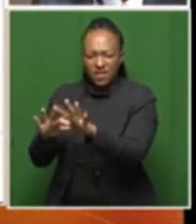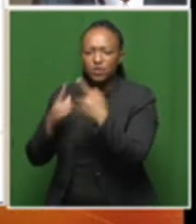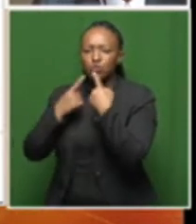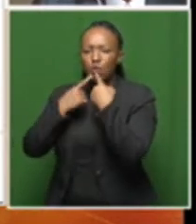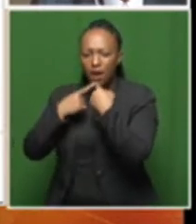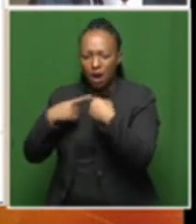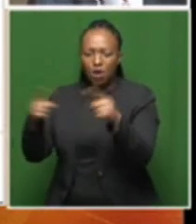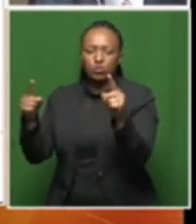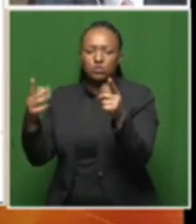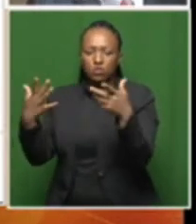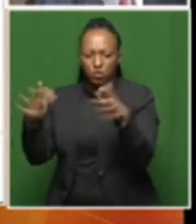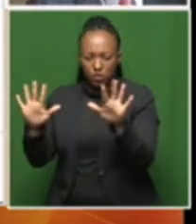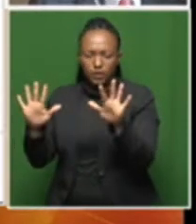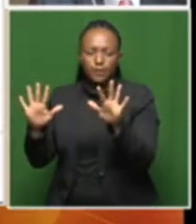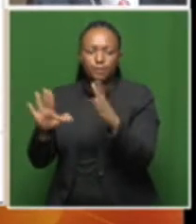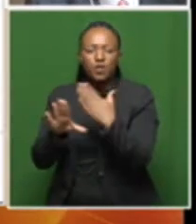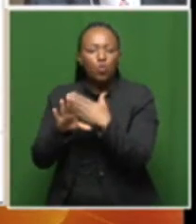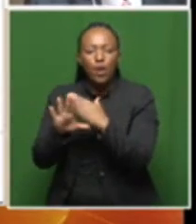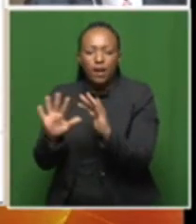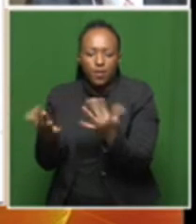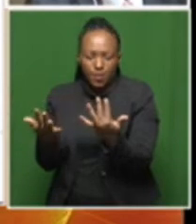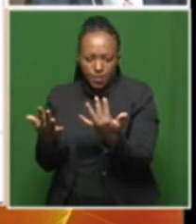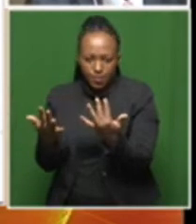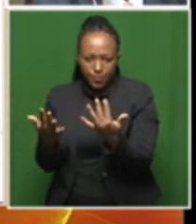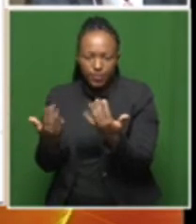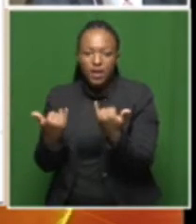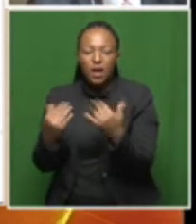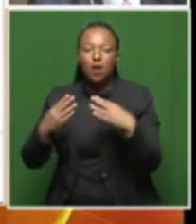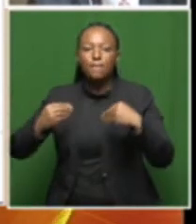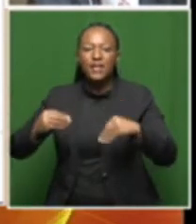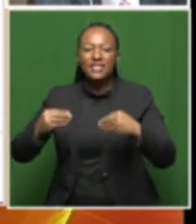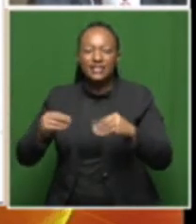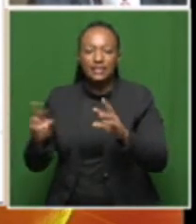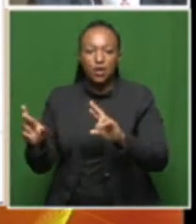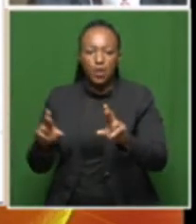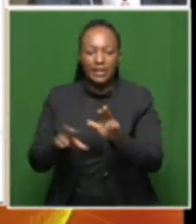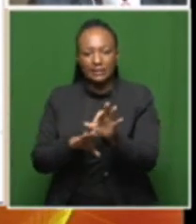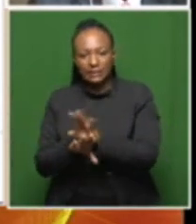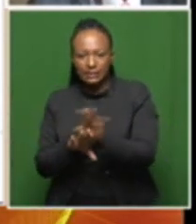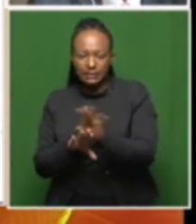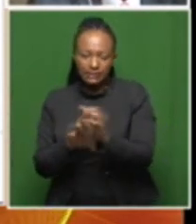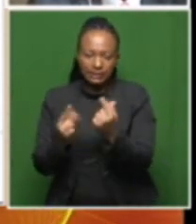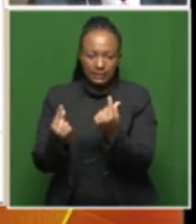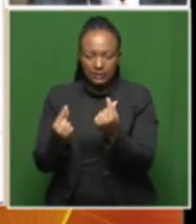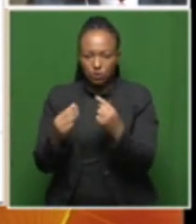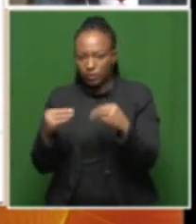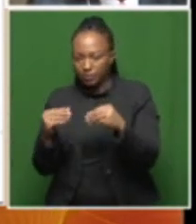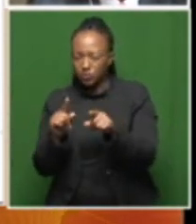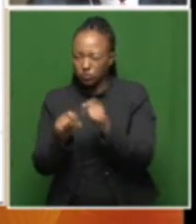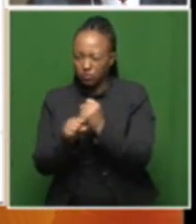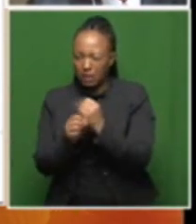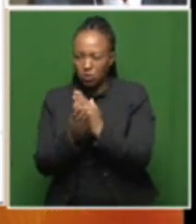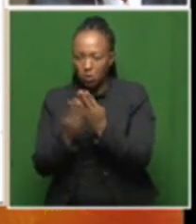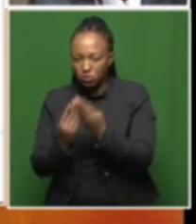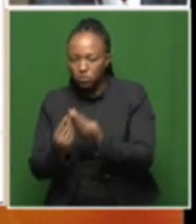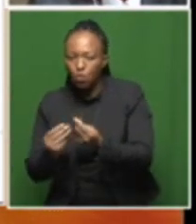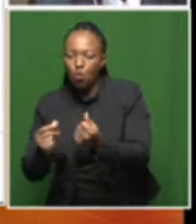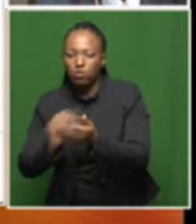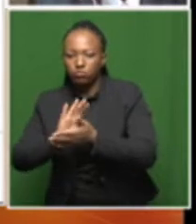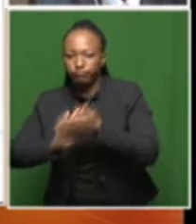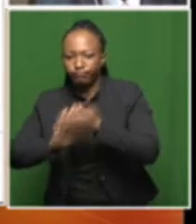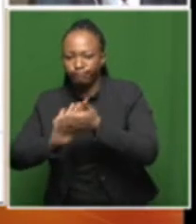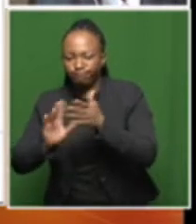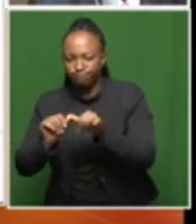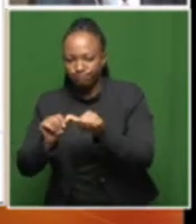that will function. We are busy getting ready so that we make sure that runs smoothly. We